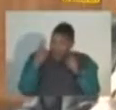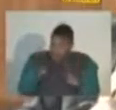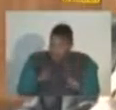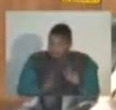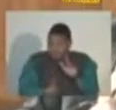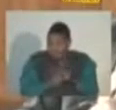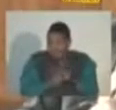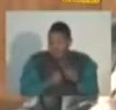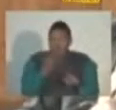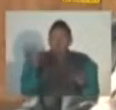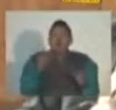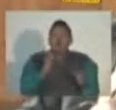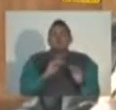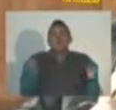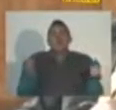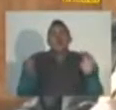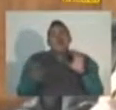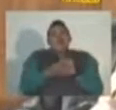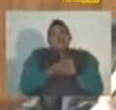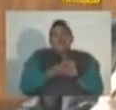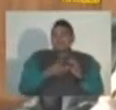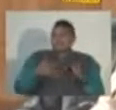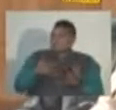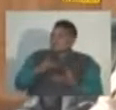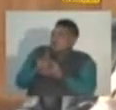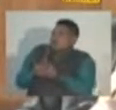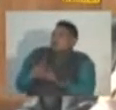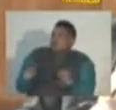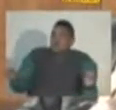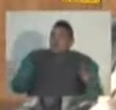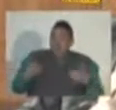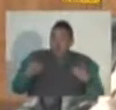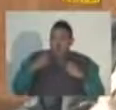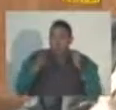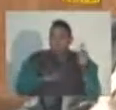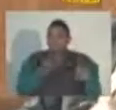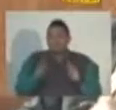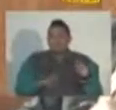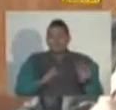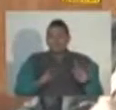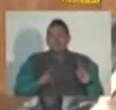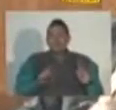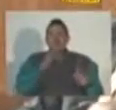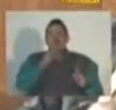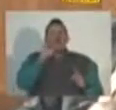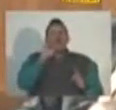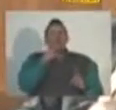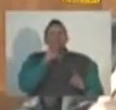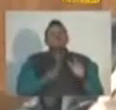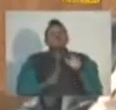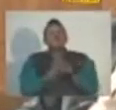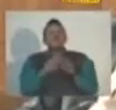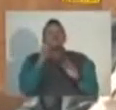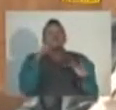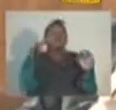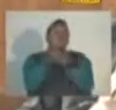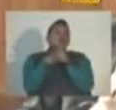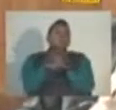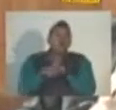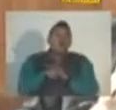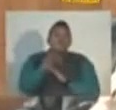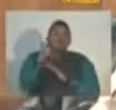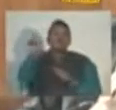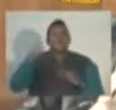having unattached young people, an imperative that comes from the murder rate that we